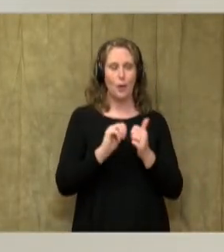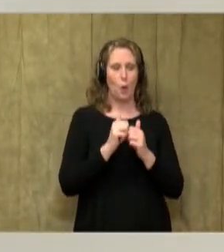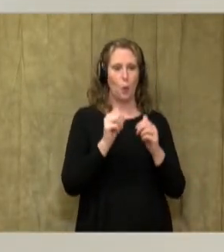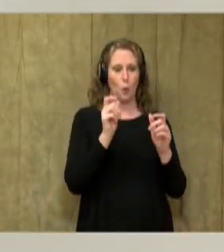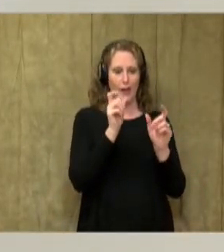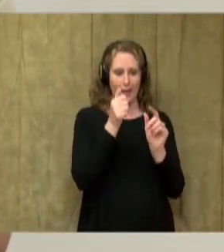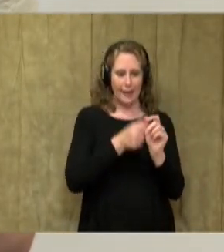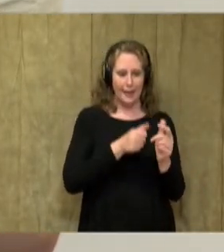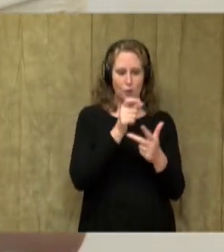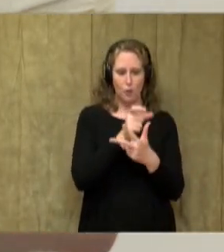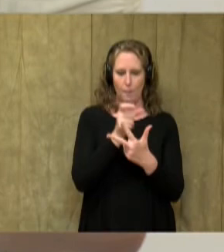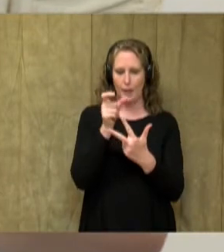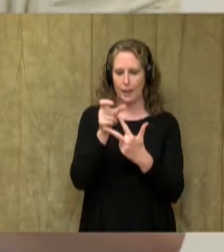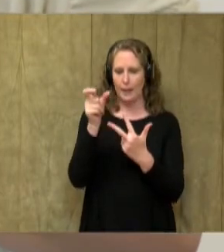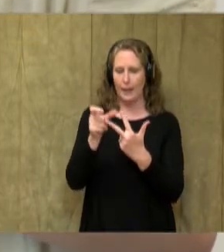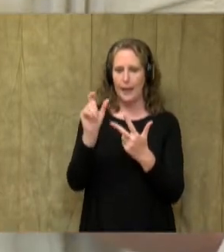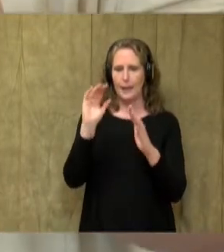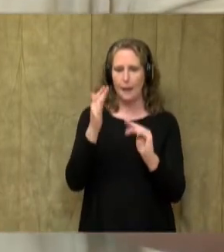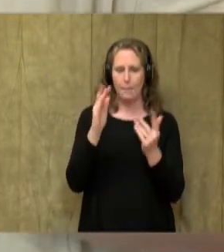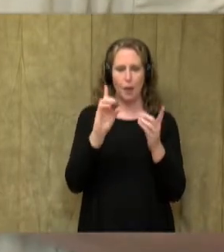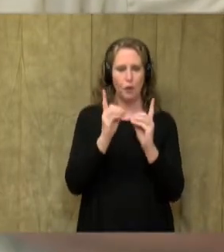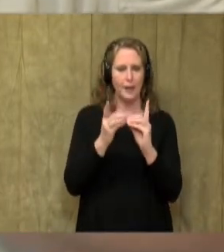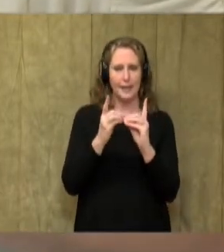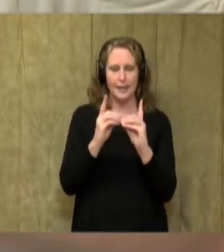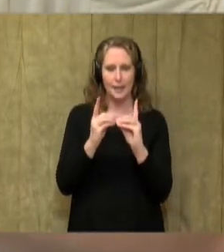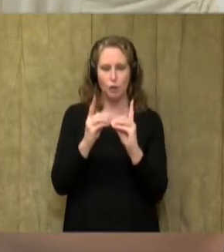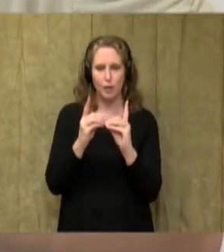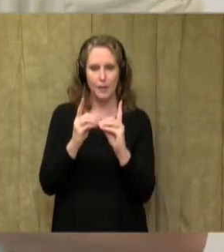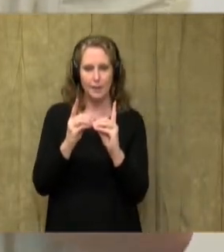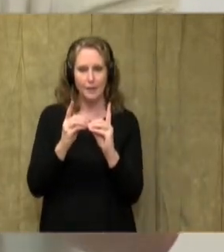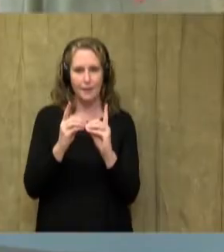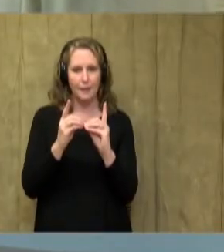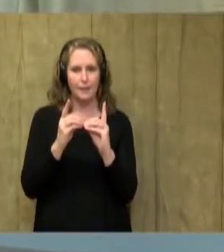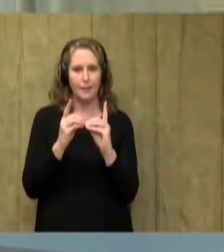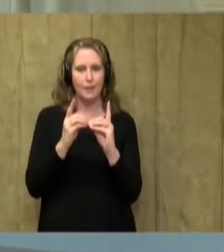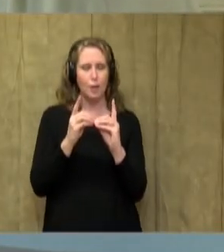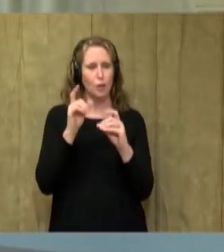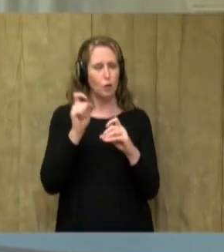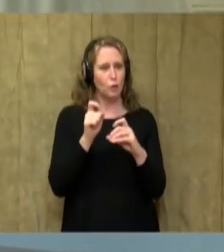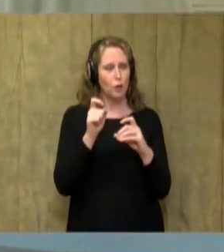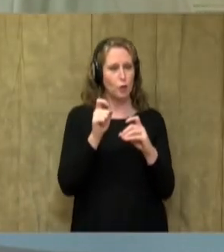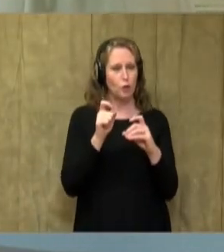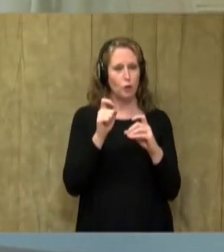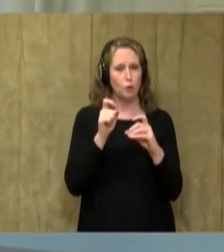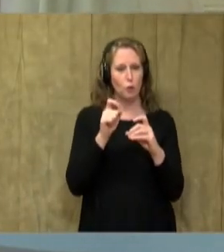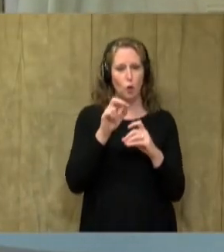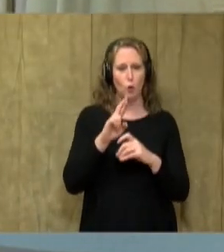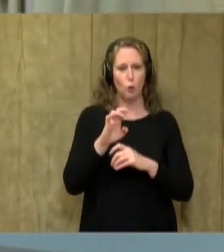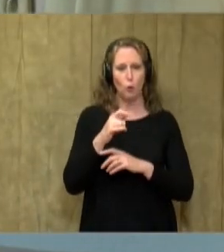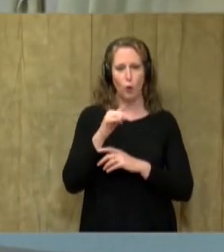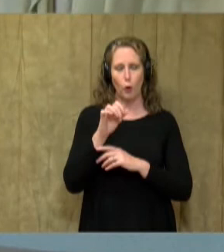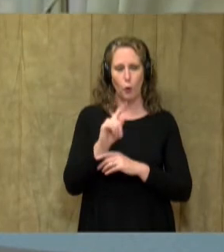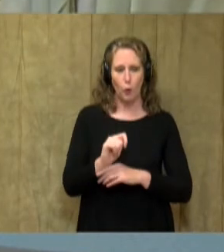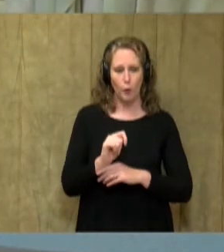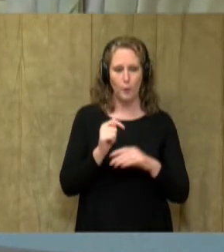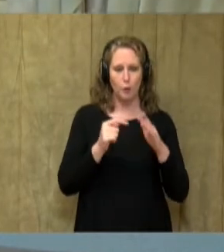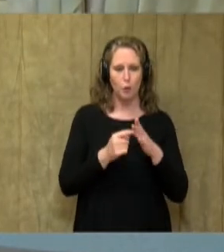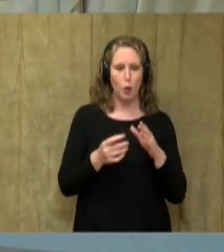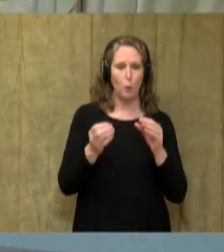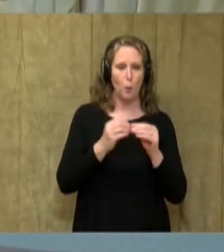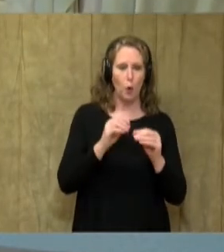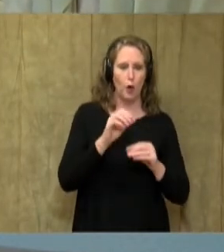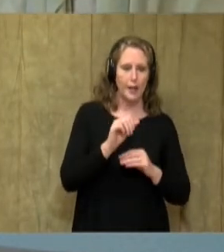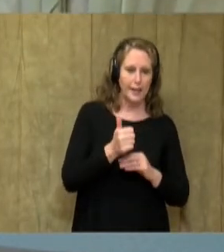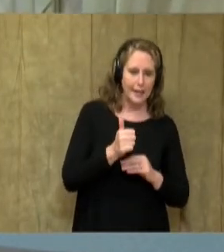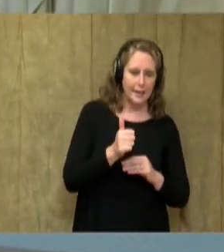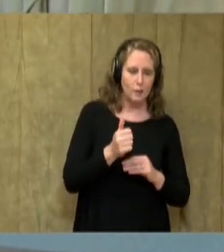each place in 327 and 276. Do you need to regroup to show more tens or more ones?